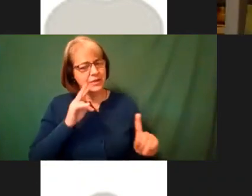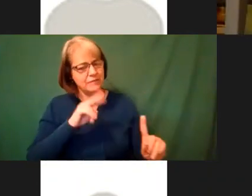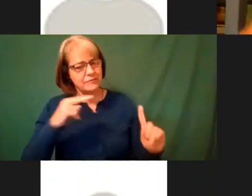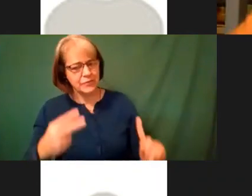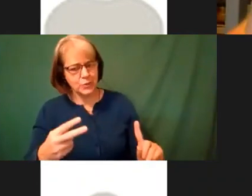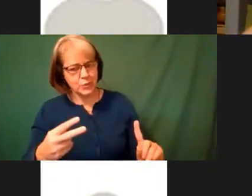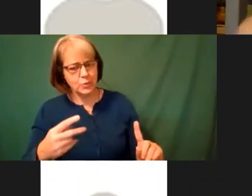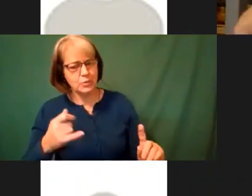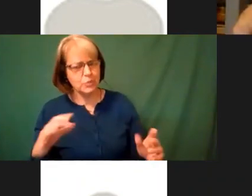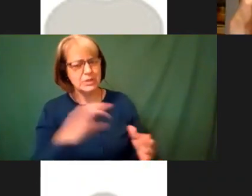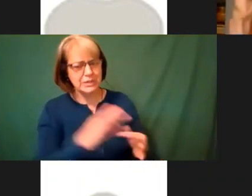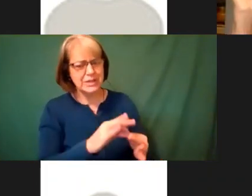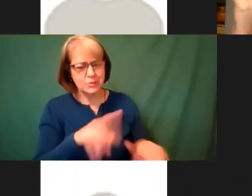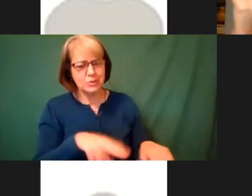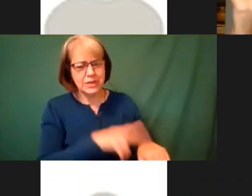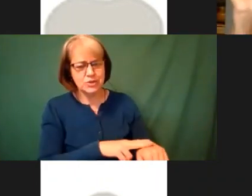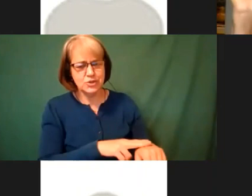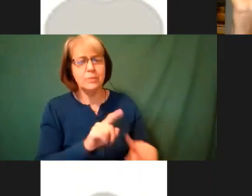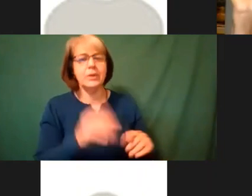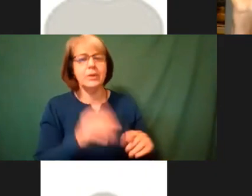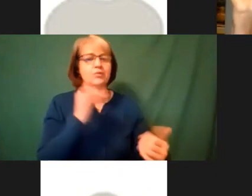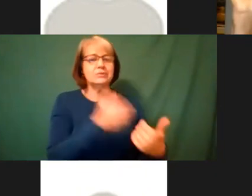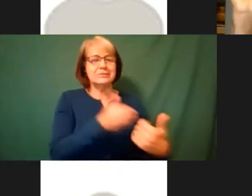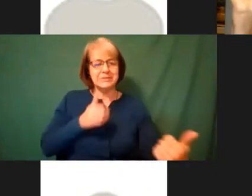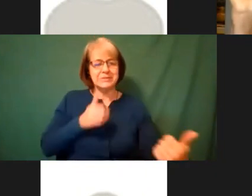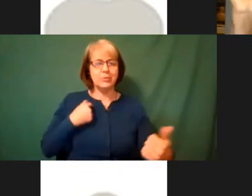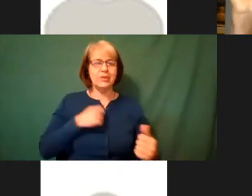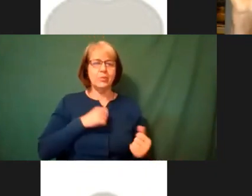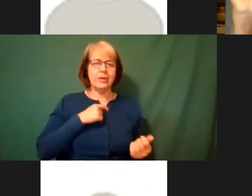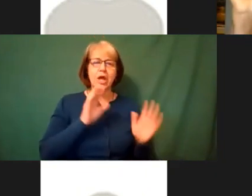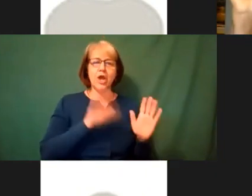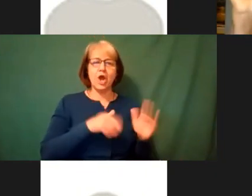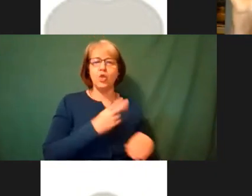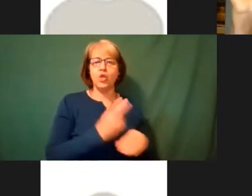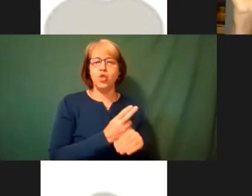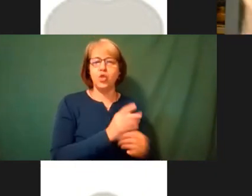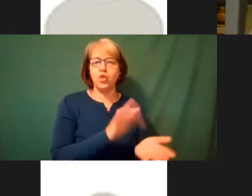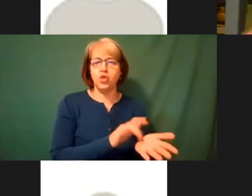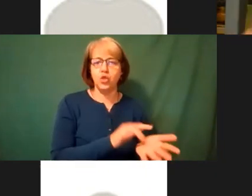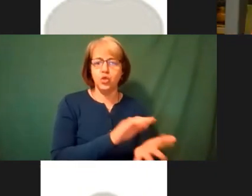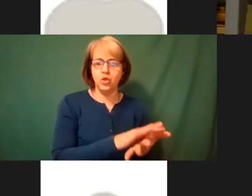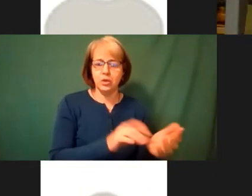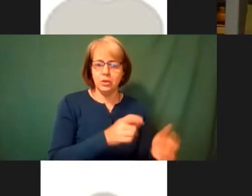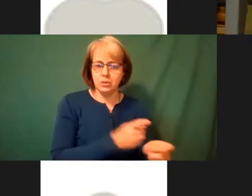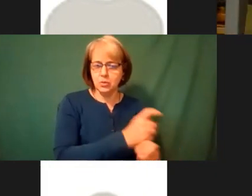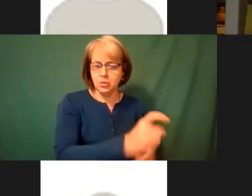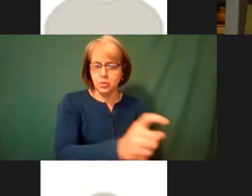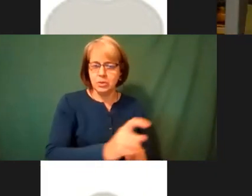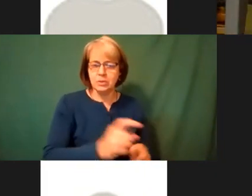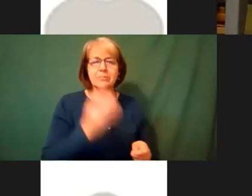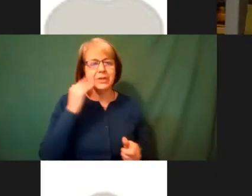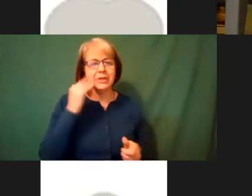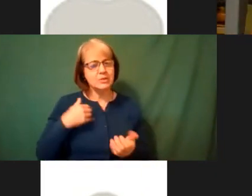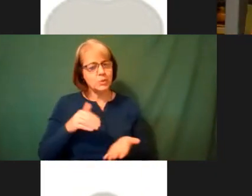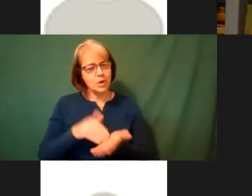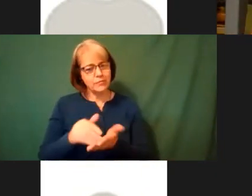man, it makes it so much easier to take advantage of it, mm-hmm, mm-hmm, without feeling anything about it. Because that's what we do with each other all the time,